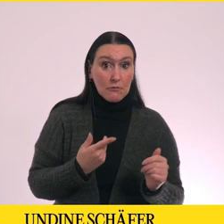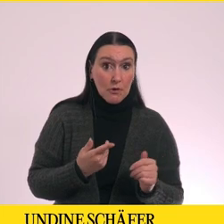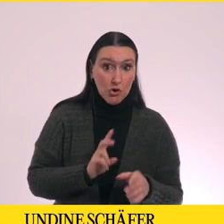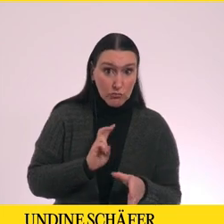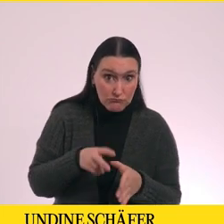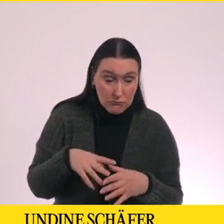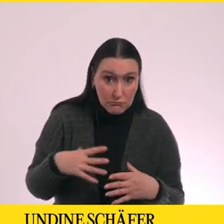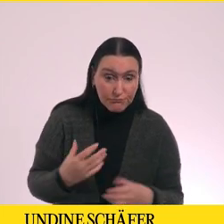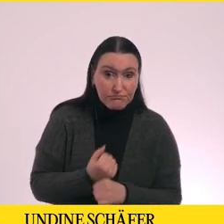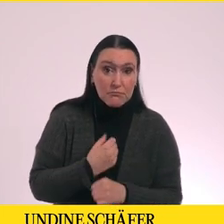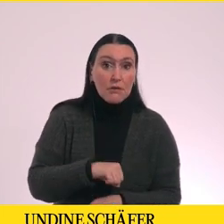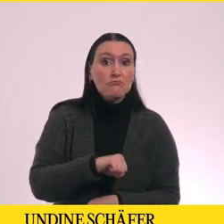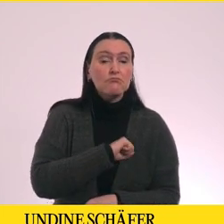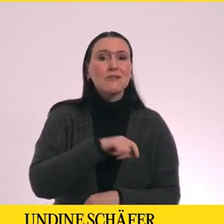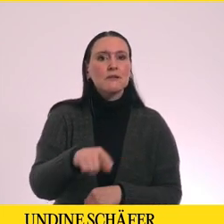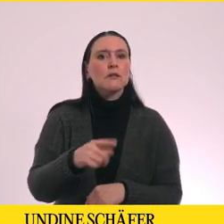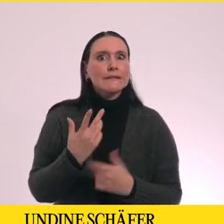research process.